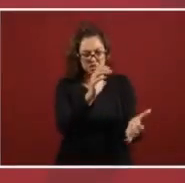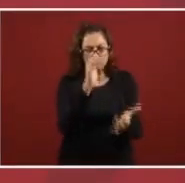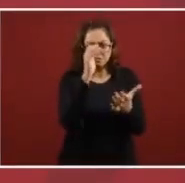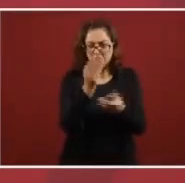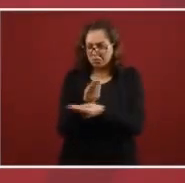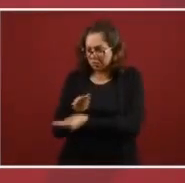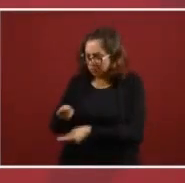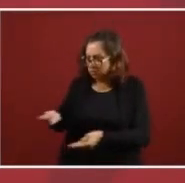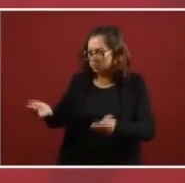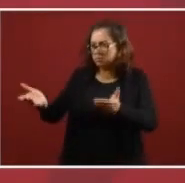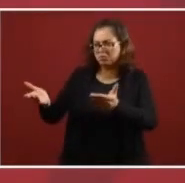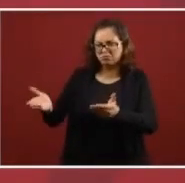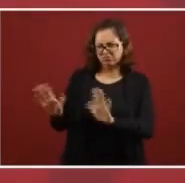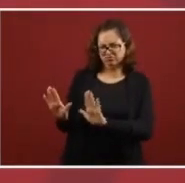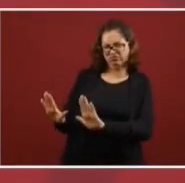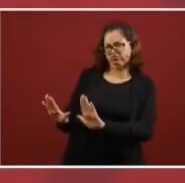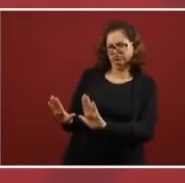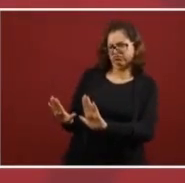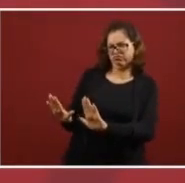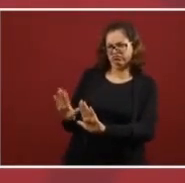They, because